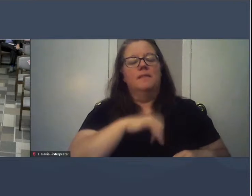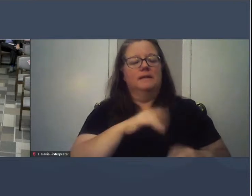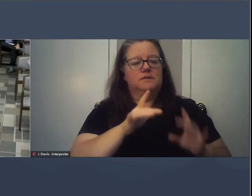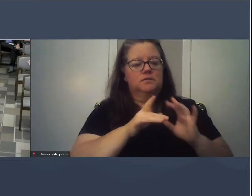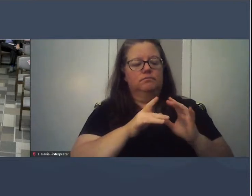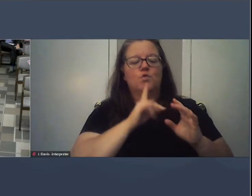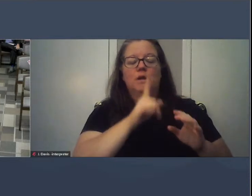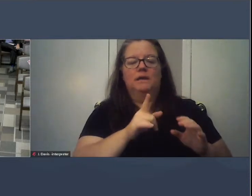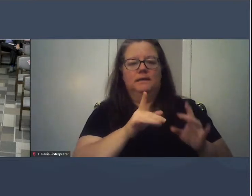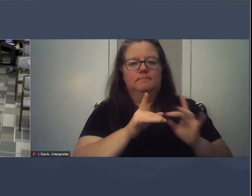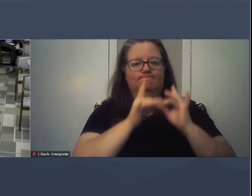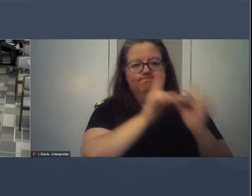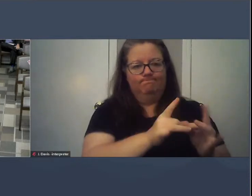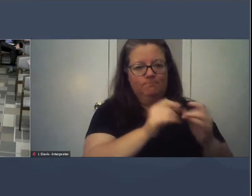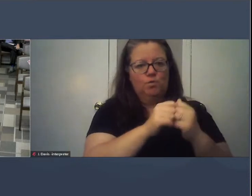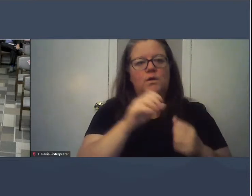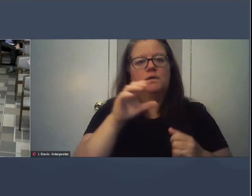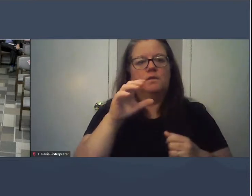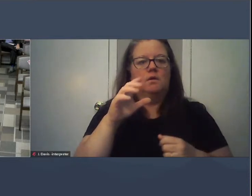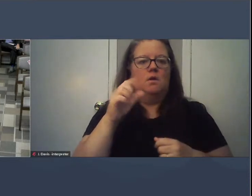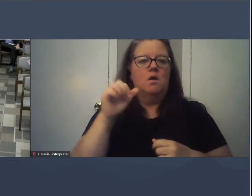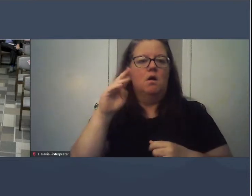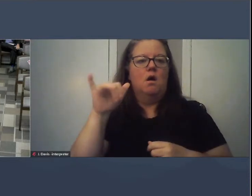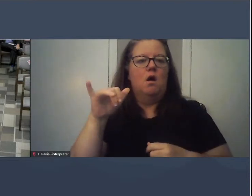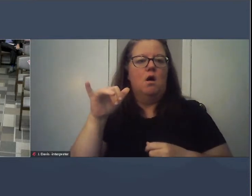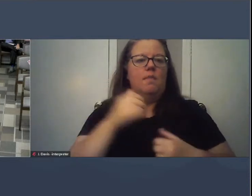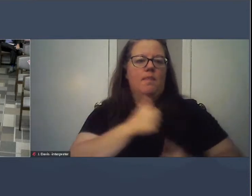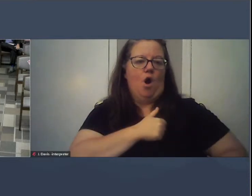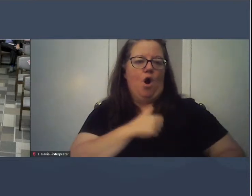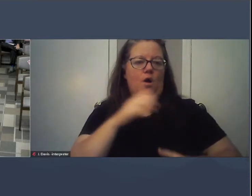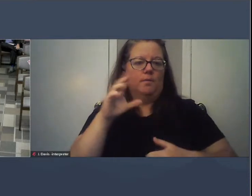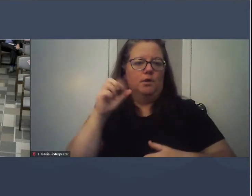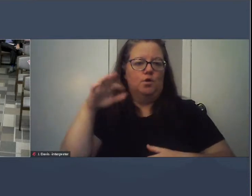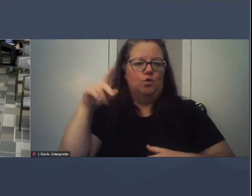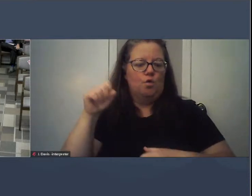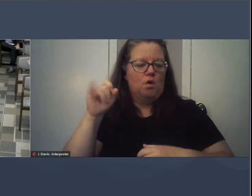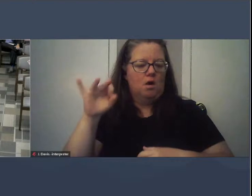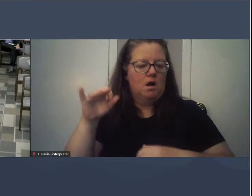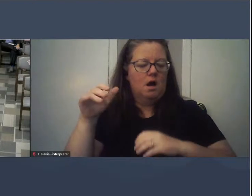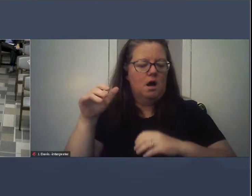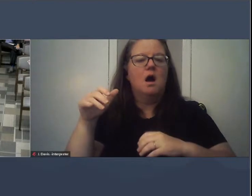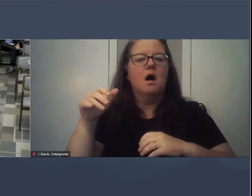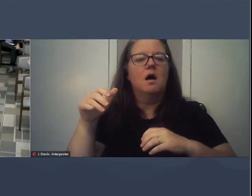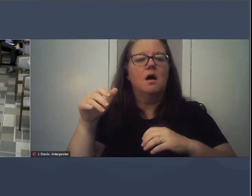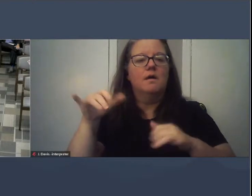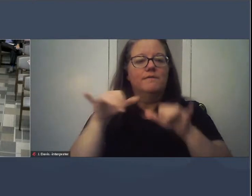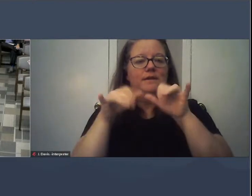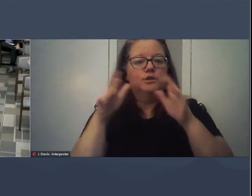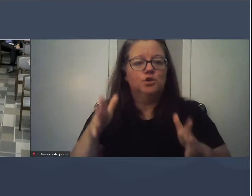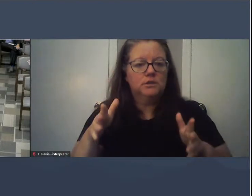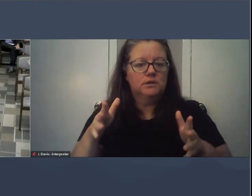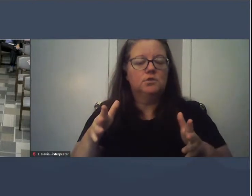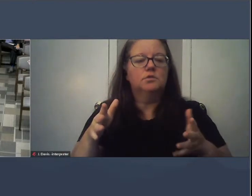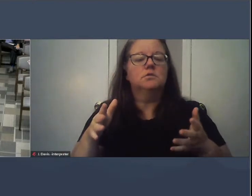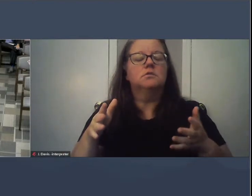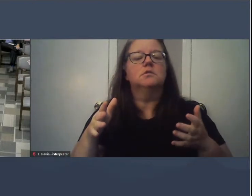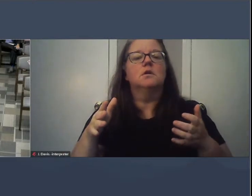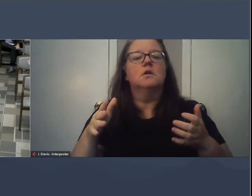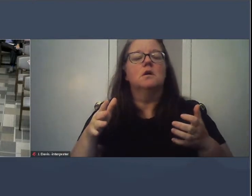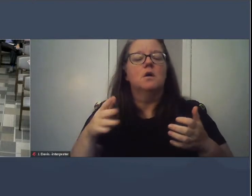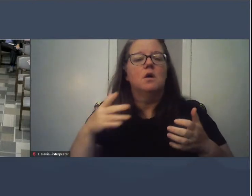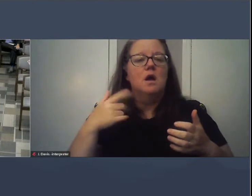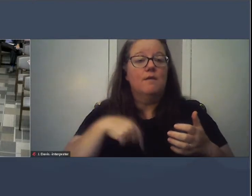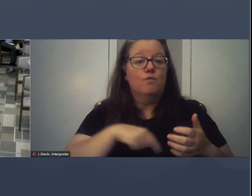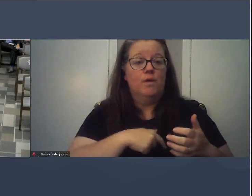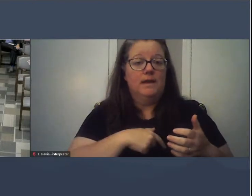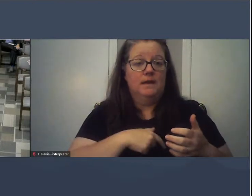with the Army Corps of Engineers, part of it. So in coordination, so making sure at that level that we do, if we do come back